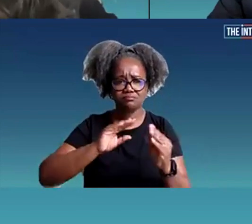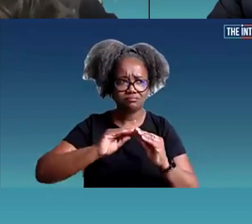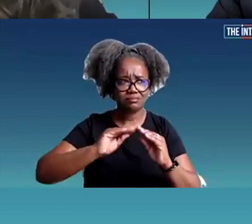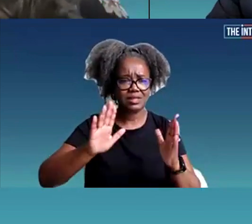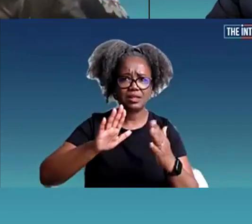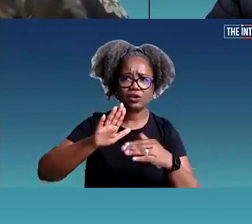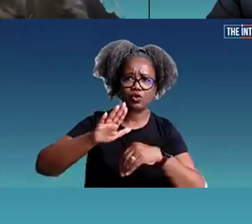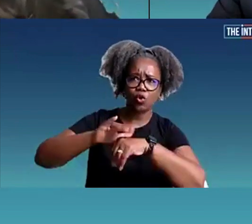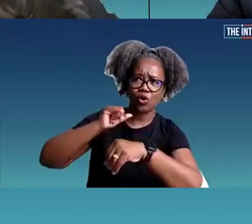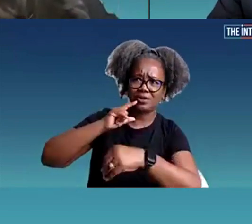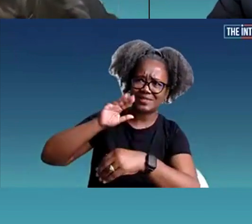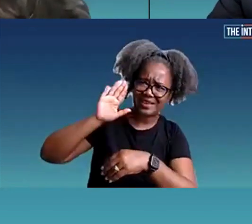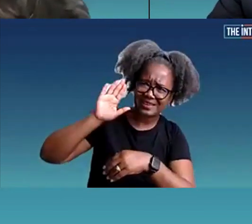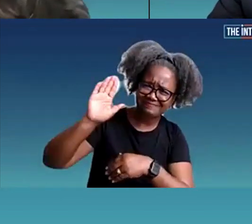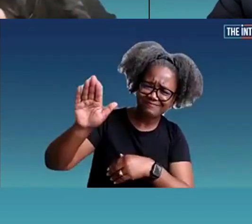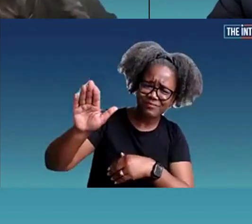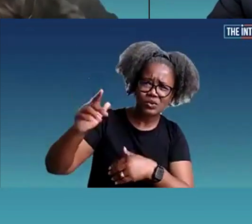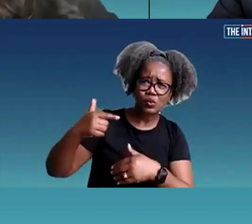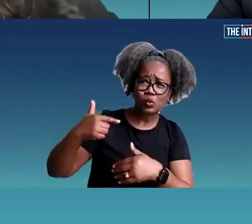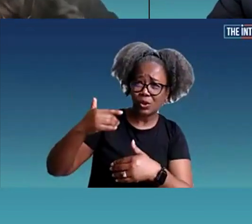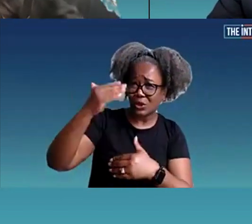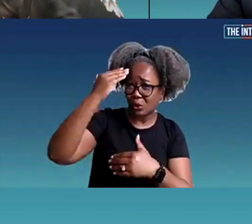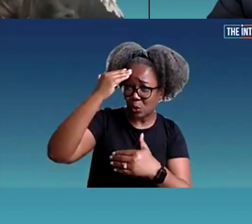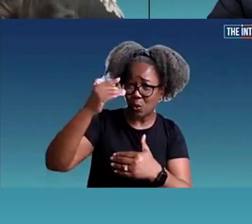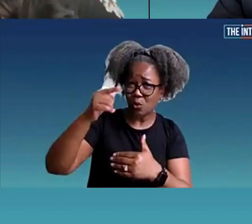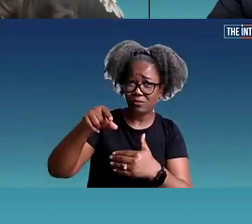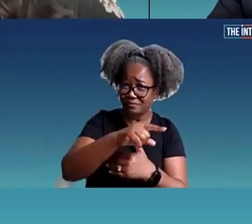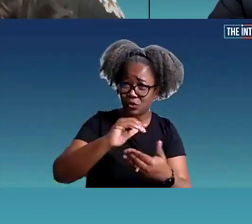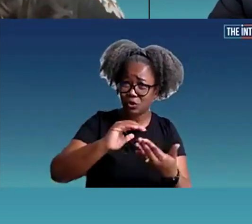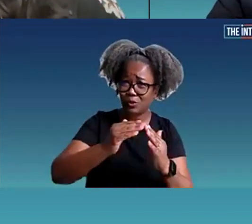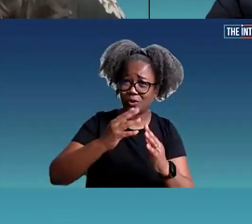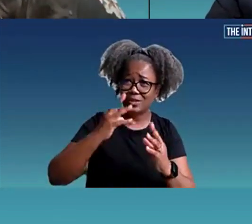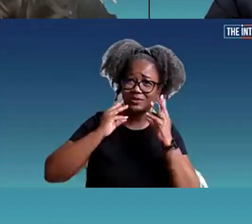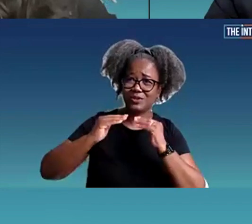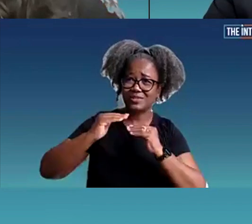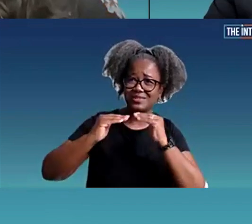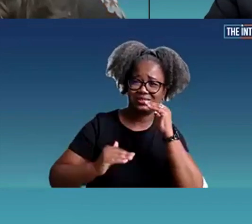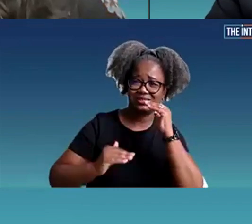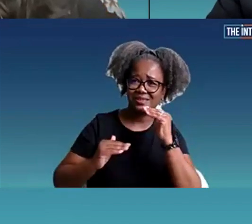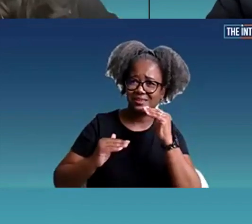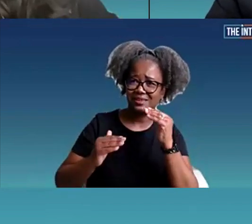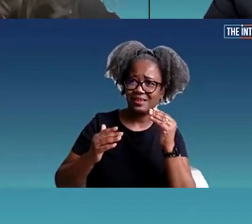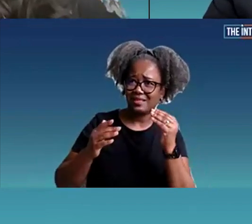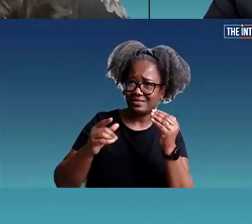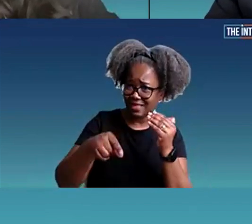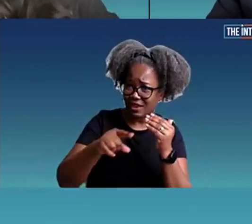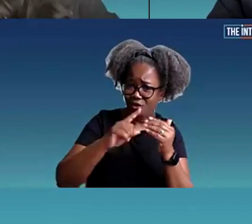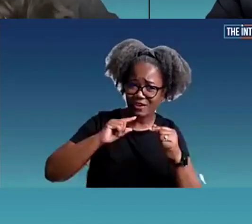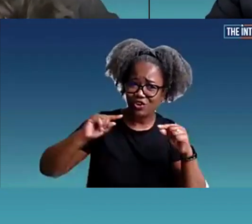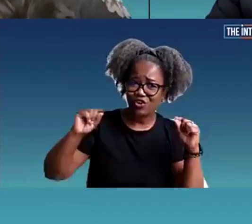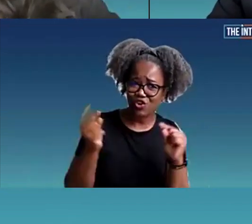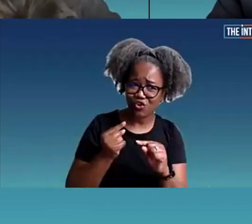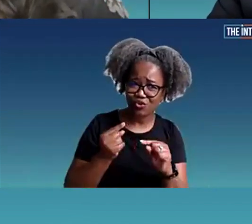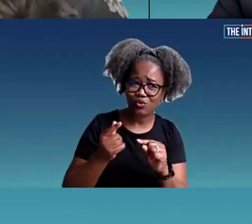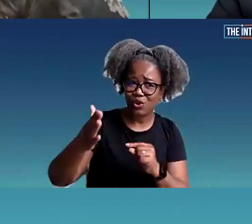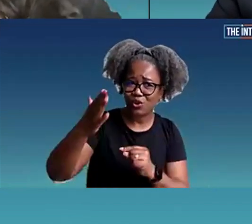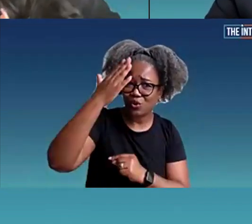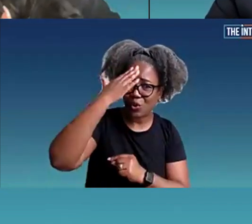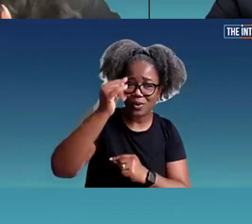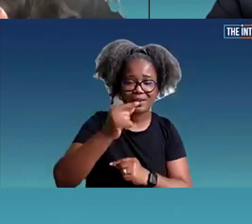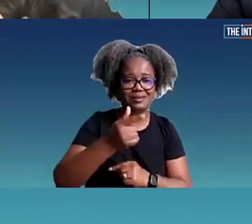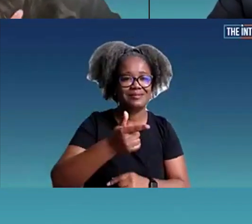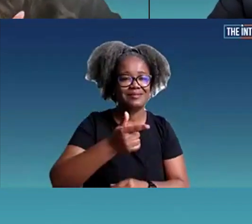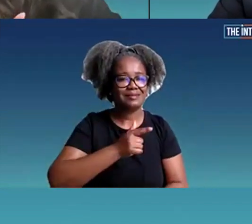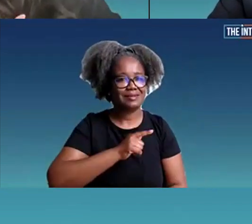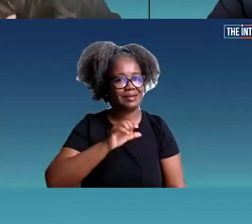Man, you just laid it out for every community organizer. I would be salivating if I was in the community for that remark. Thank you. So